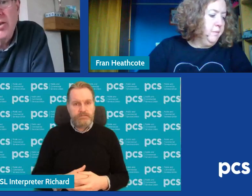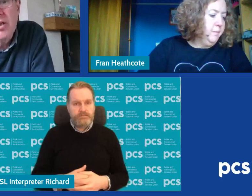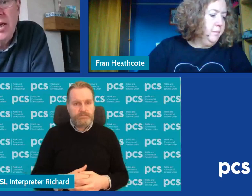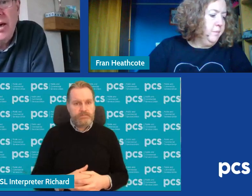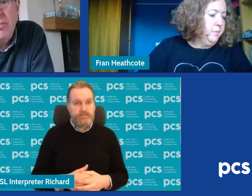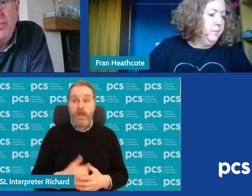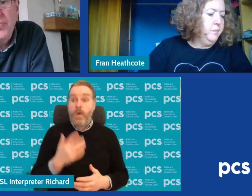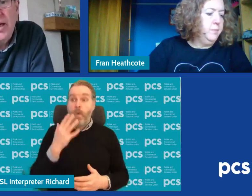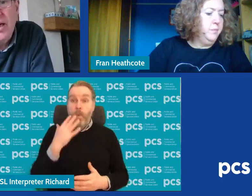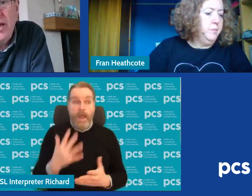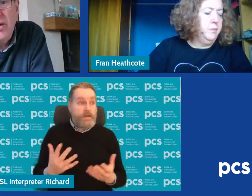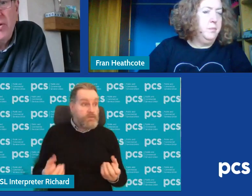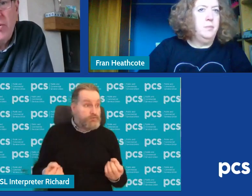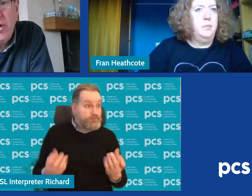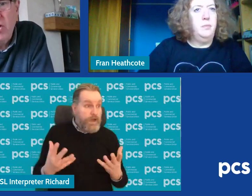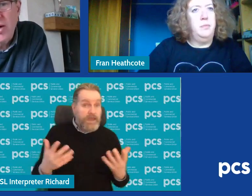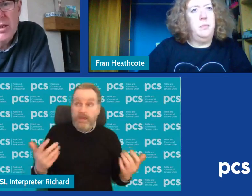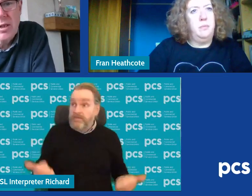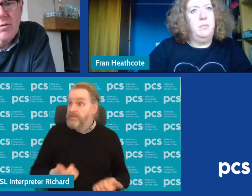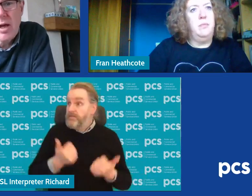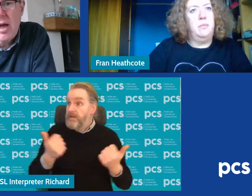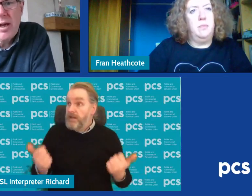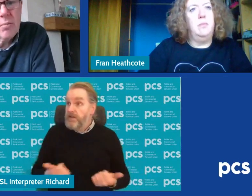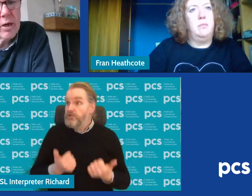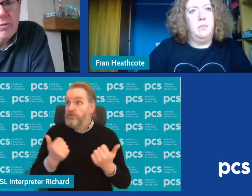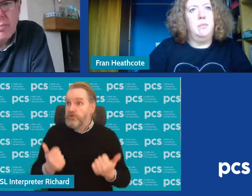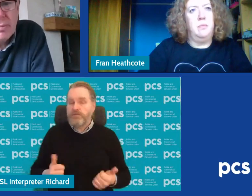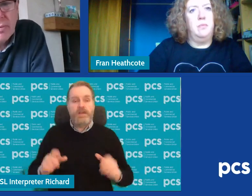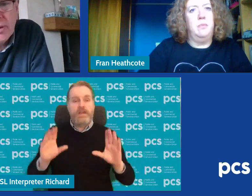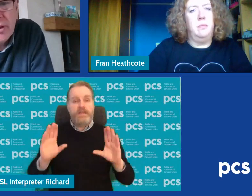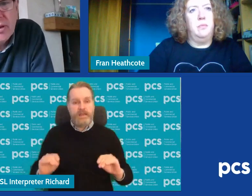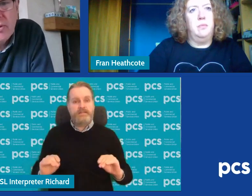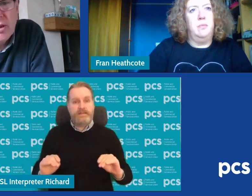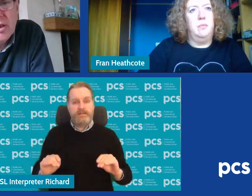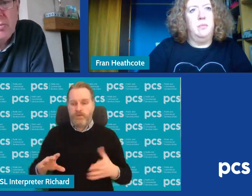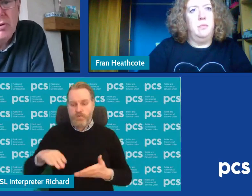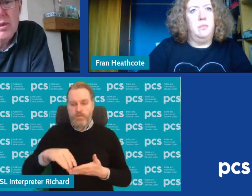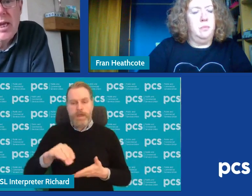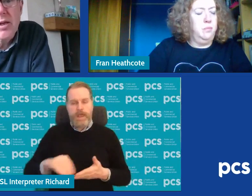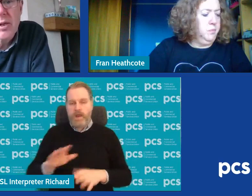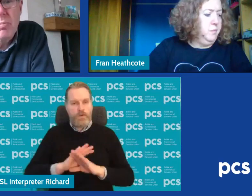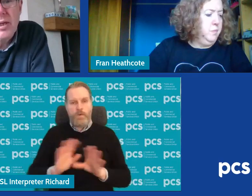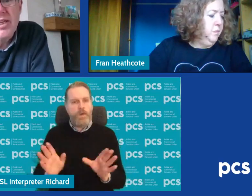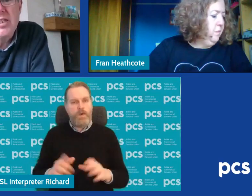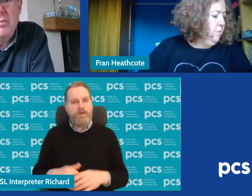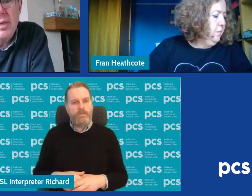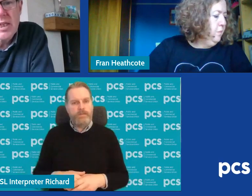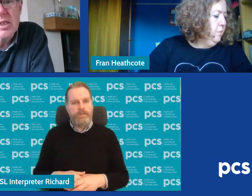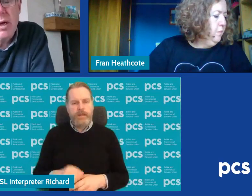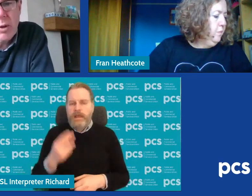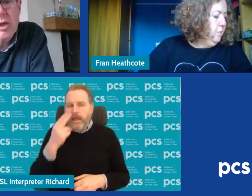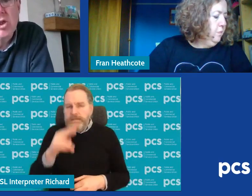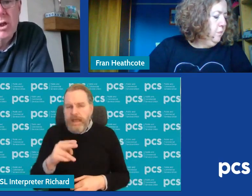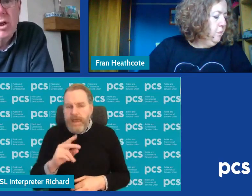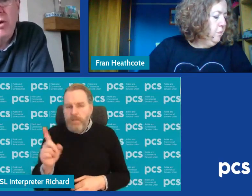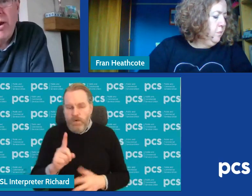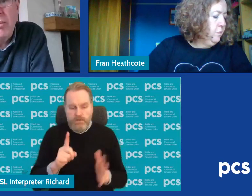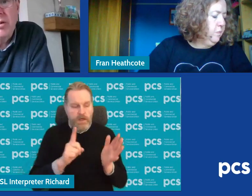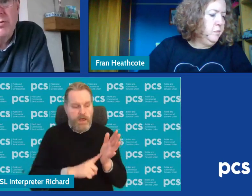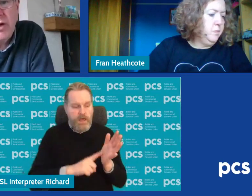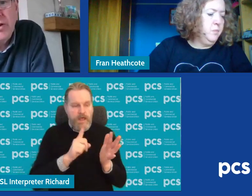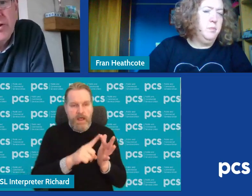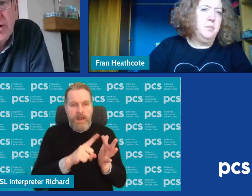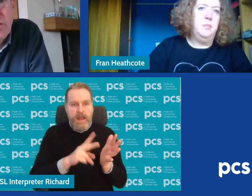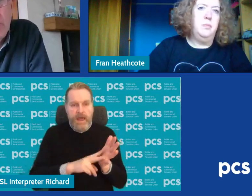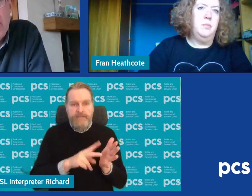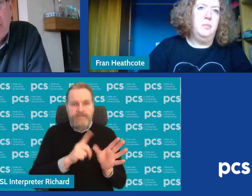dispute ends, and we're not going to ask any money from people when the dispute has ended, but it is the means by which we're able